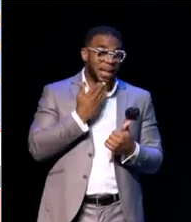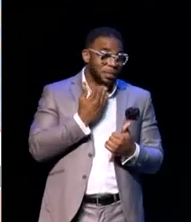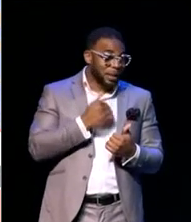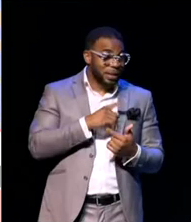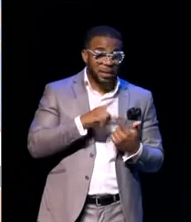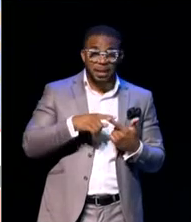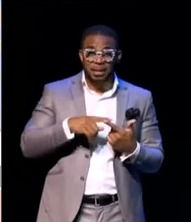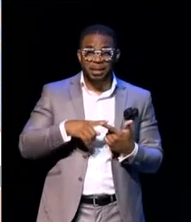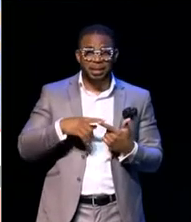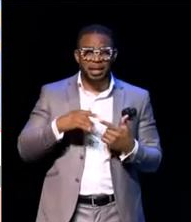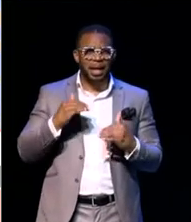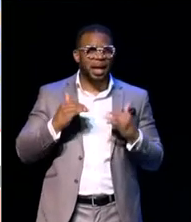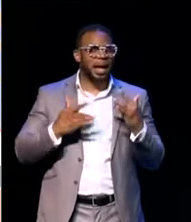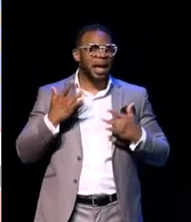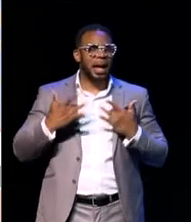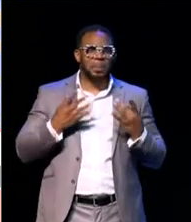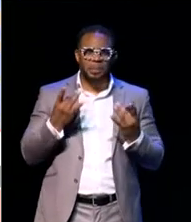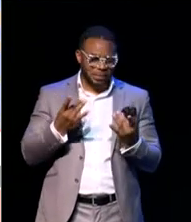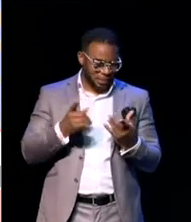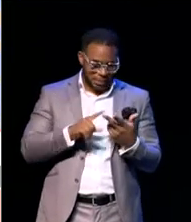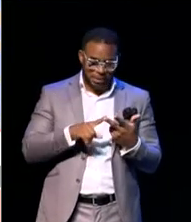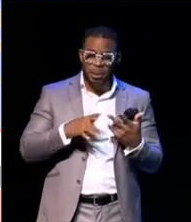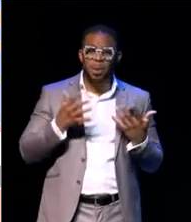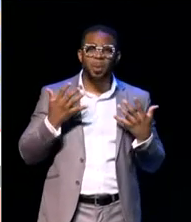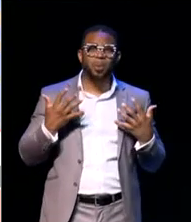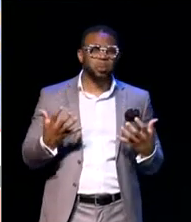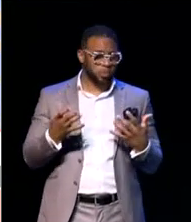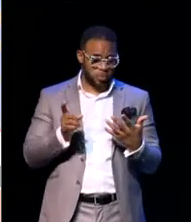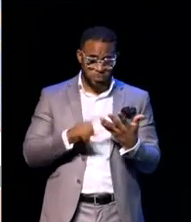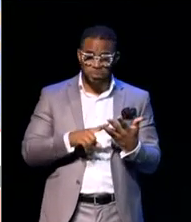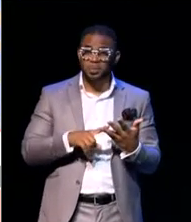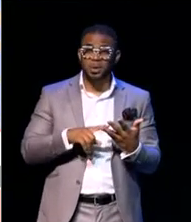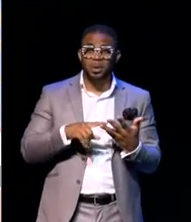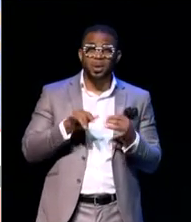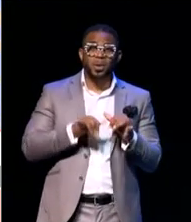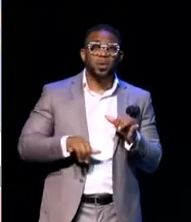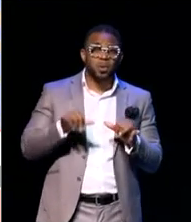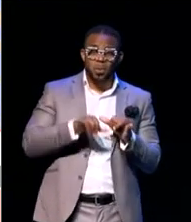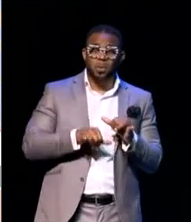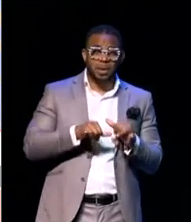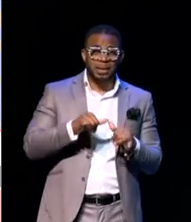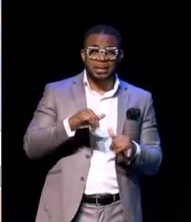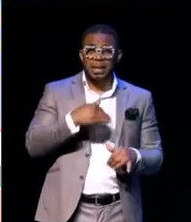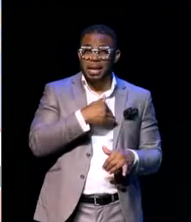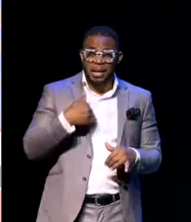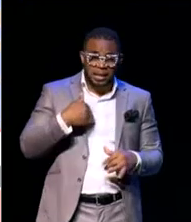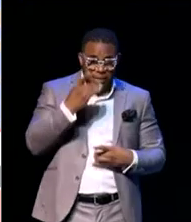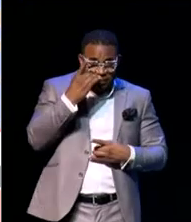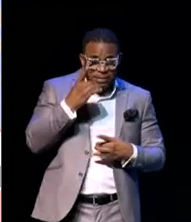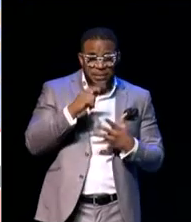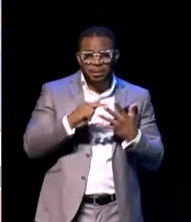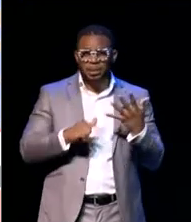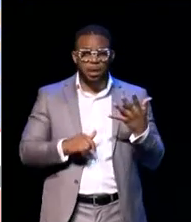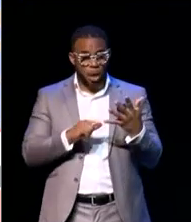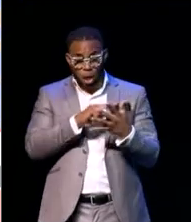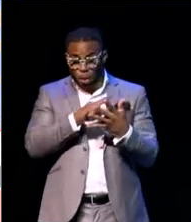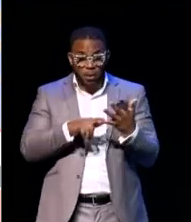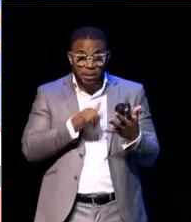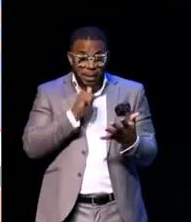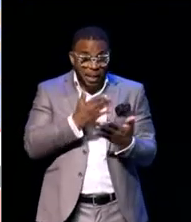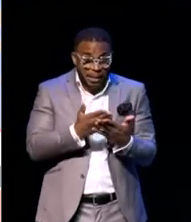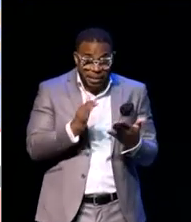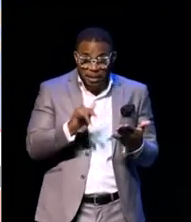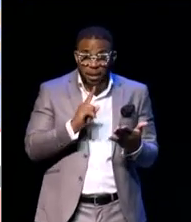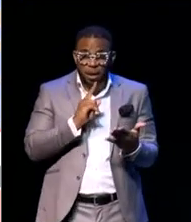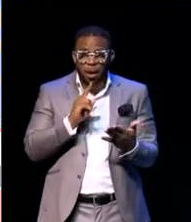diabetes, hypertension, obesity, chronic renal disease, chronic lung disease. Those are not